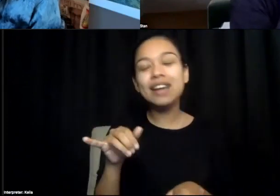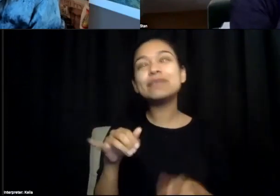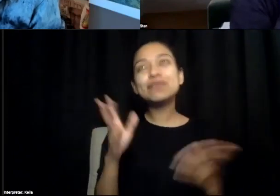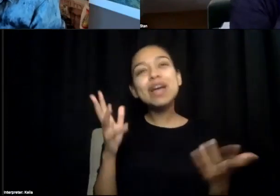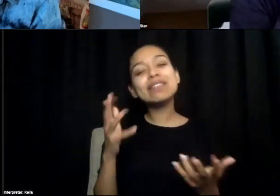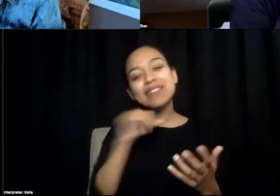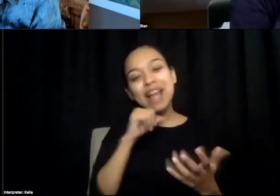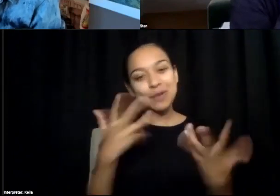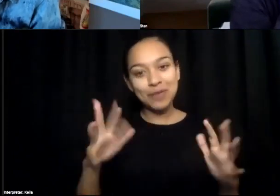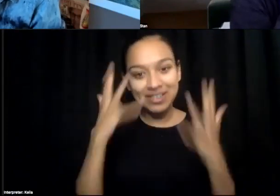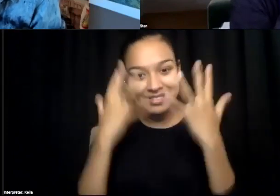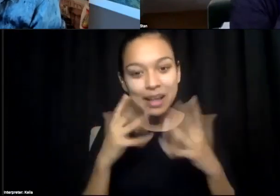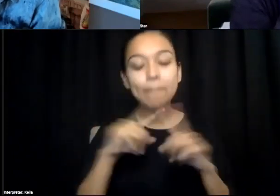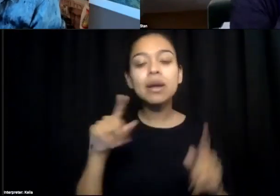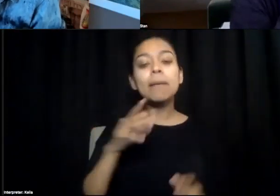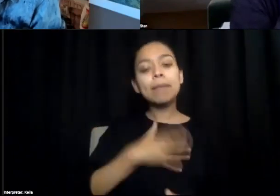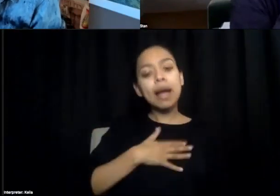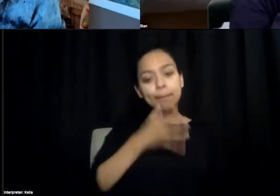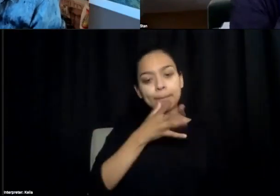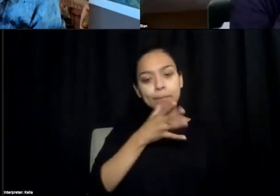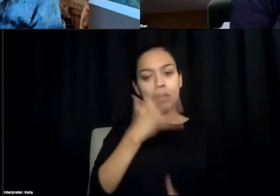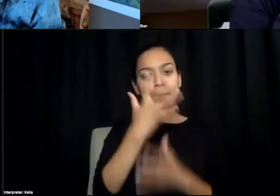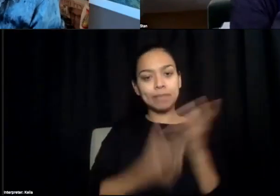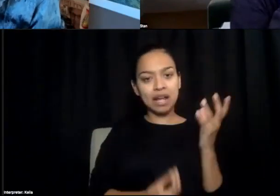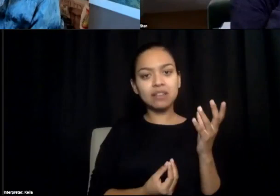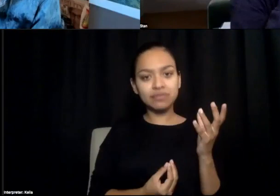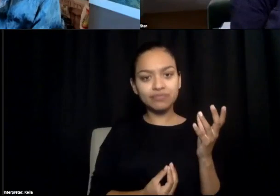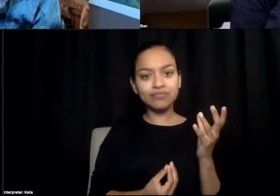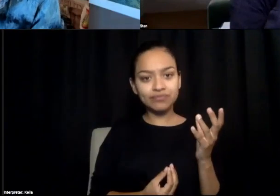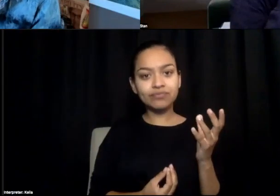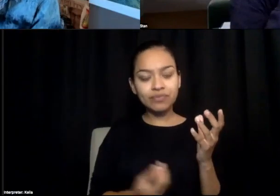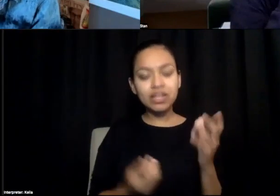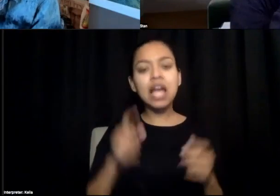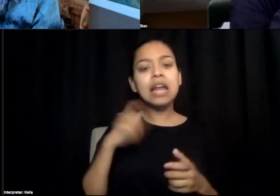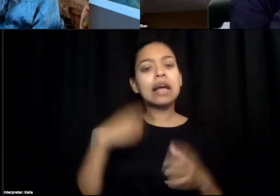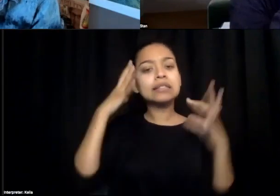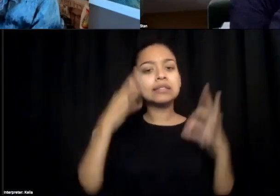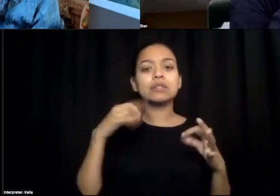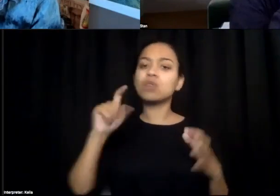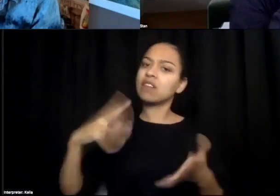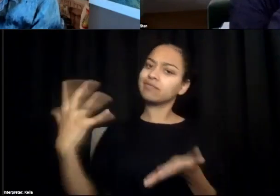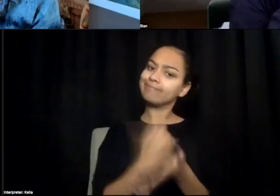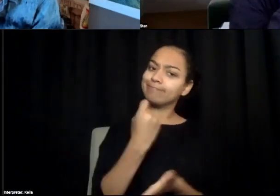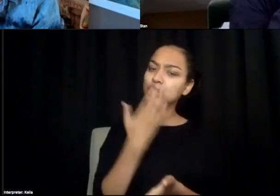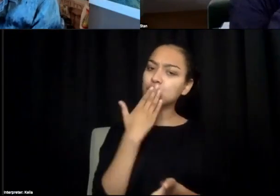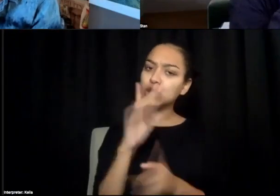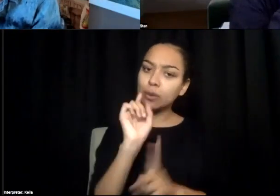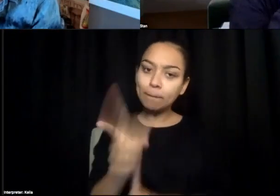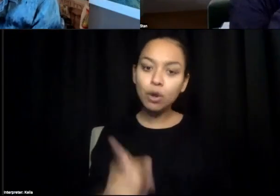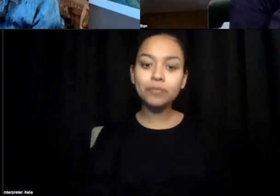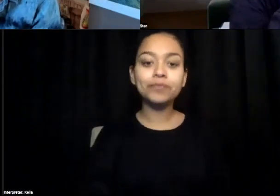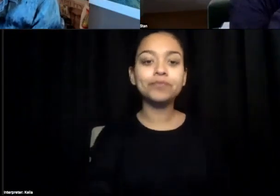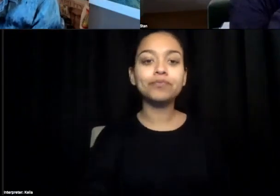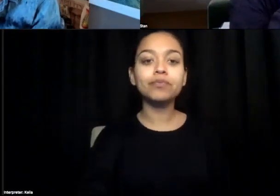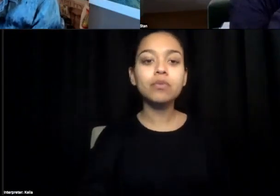I'm and sure. I just realized that we have to grab those good moments. And I wanted to create a really